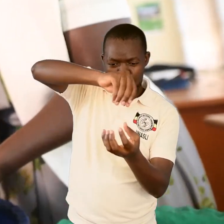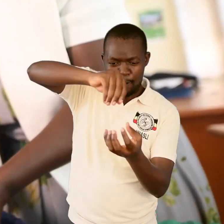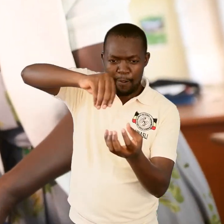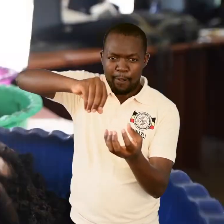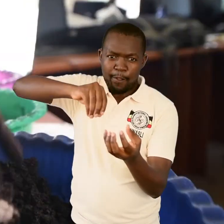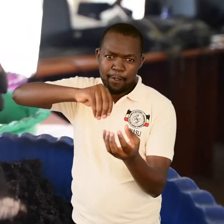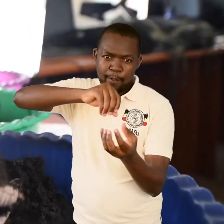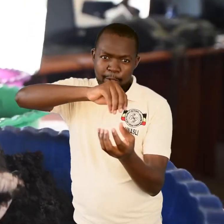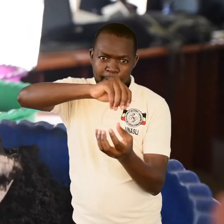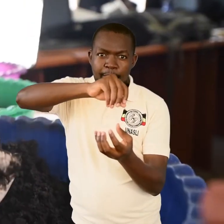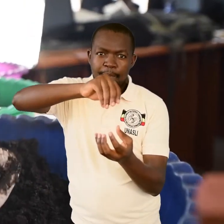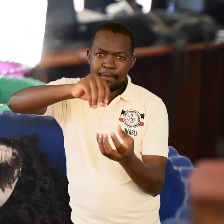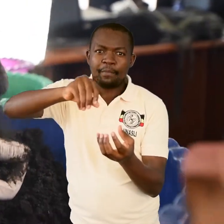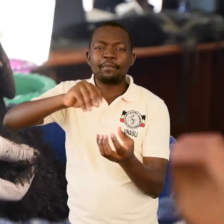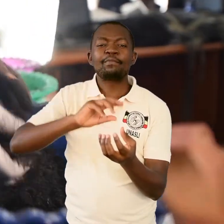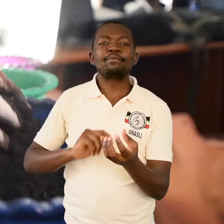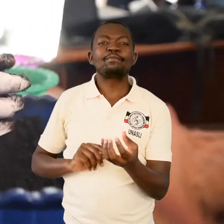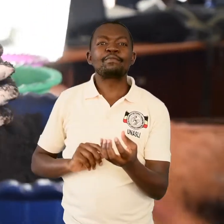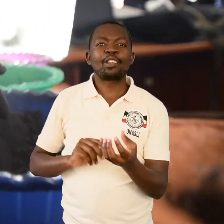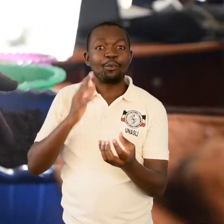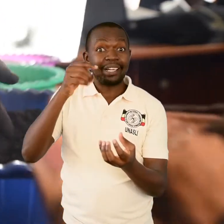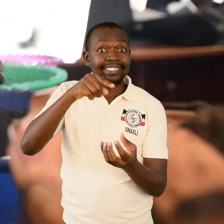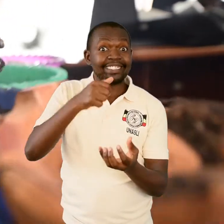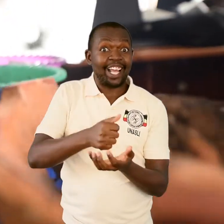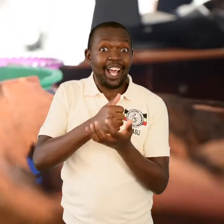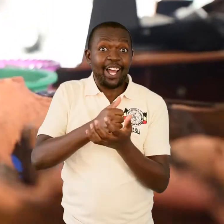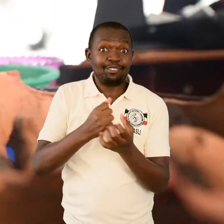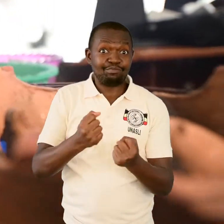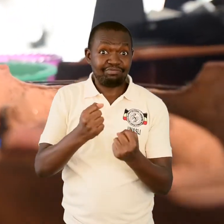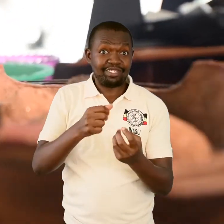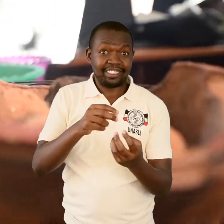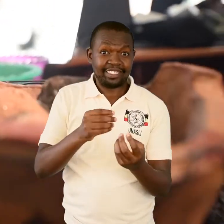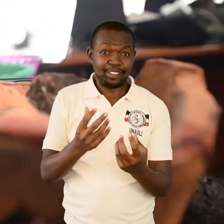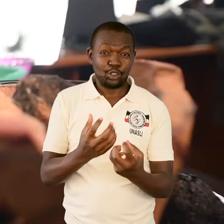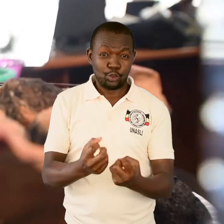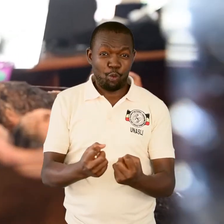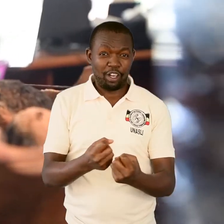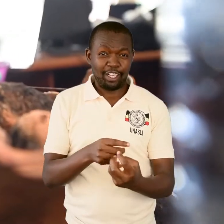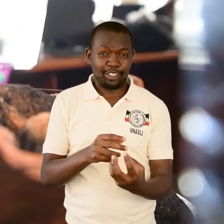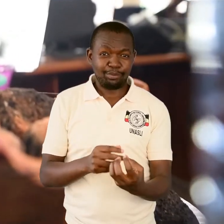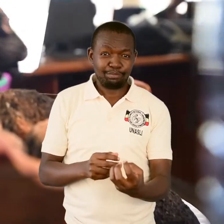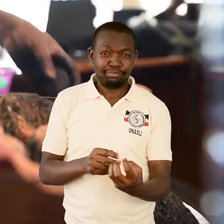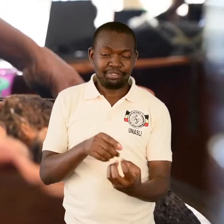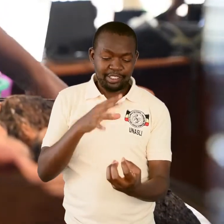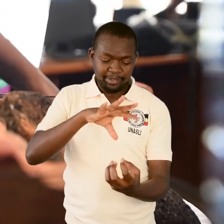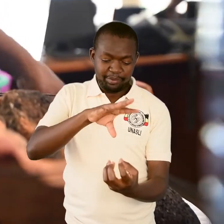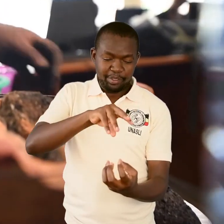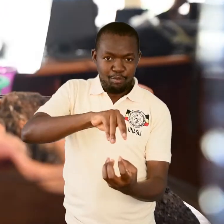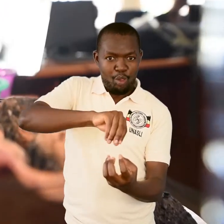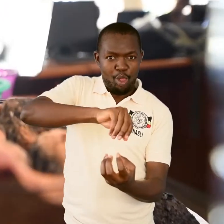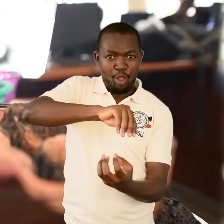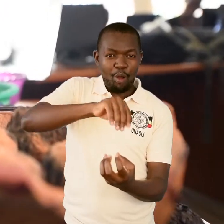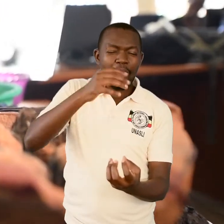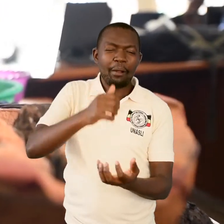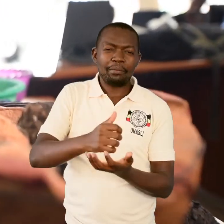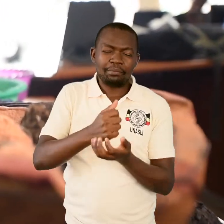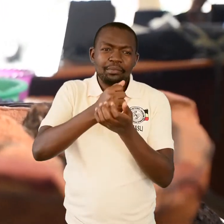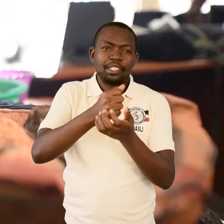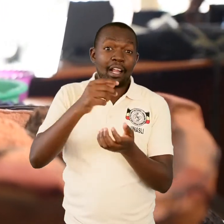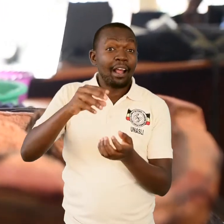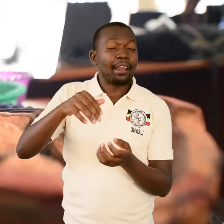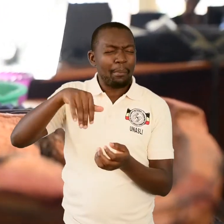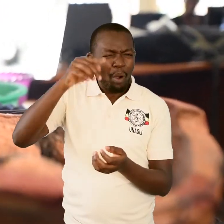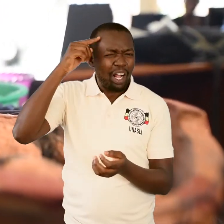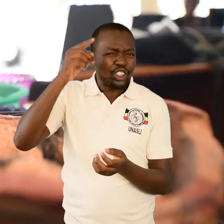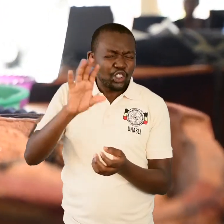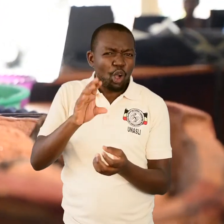You coat it with dust, the very fine dust, so that it